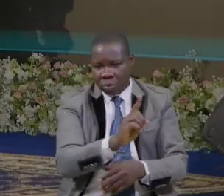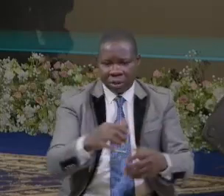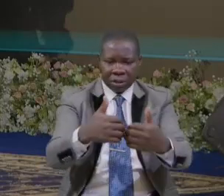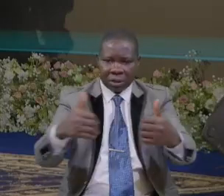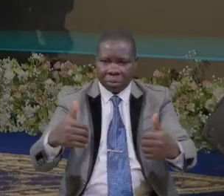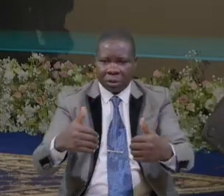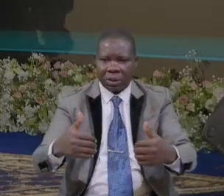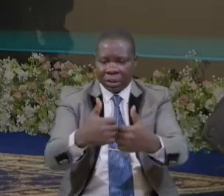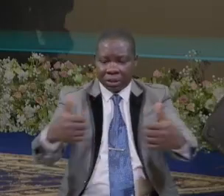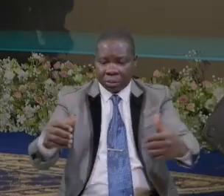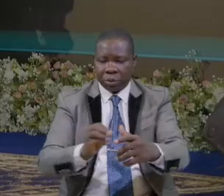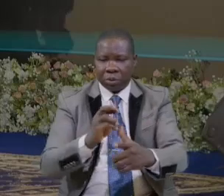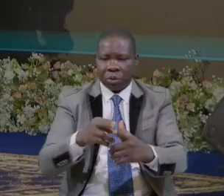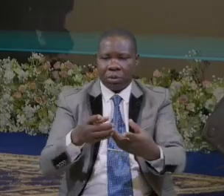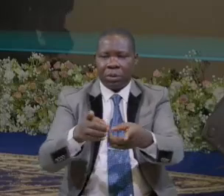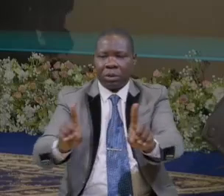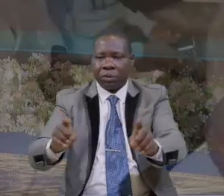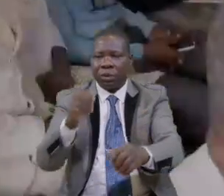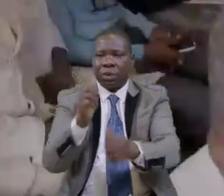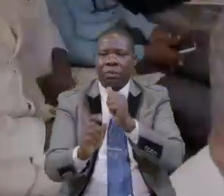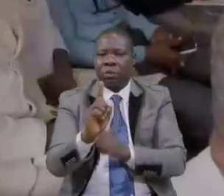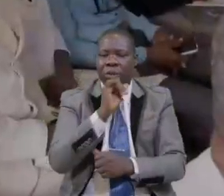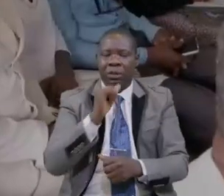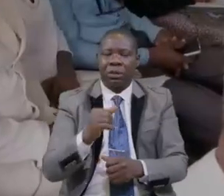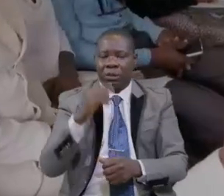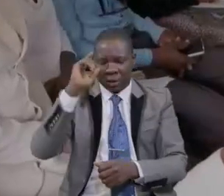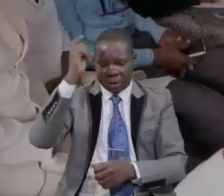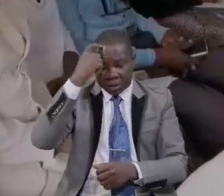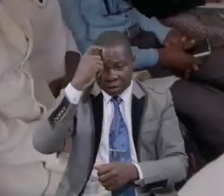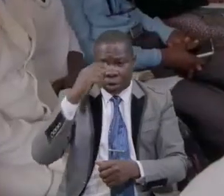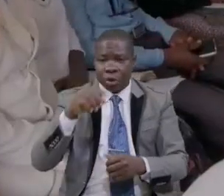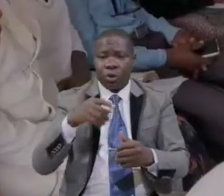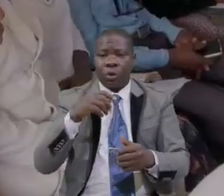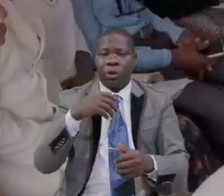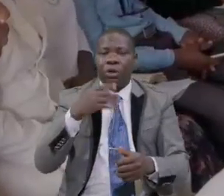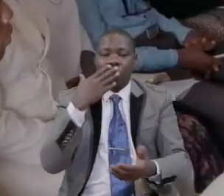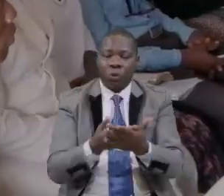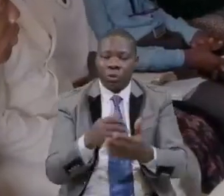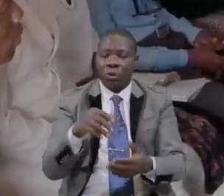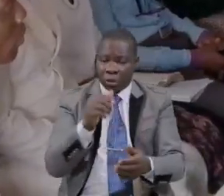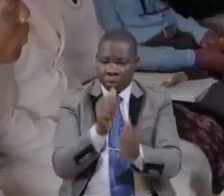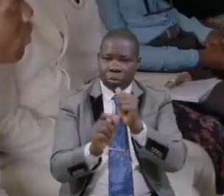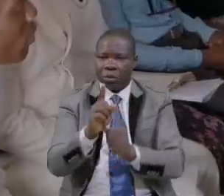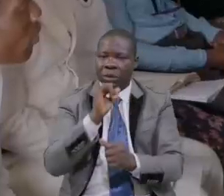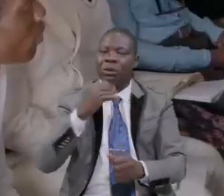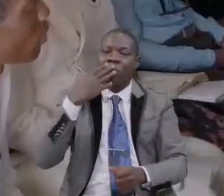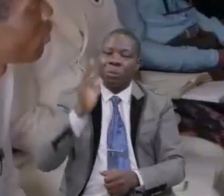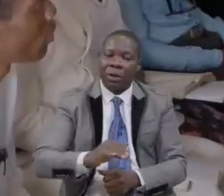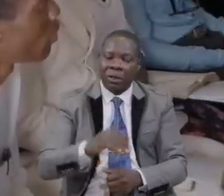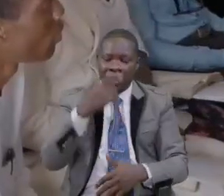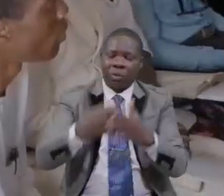which one is sense, which one is nonsense? What God has said, that